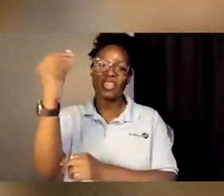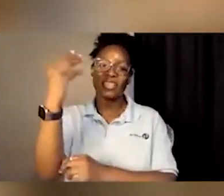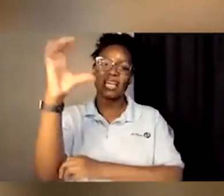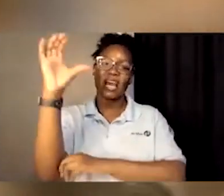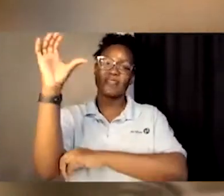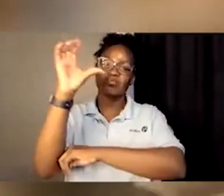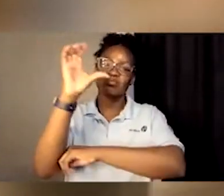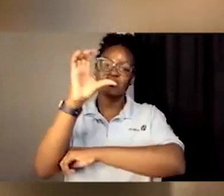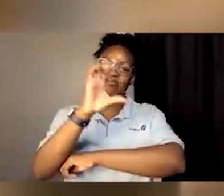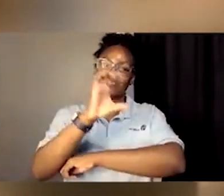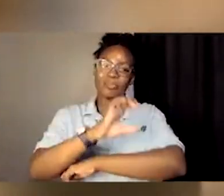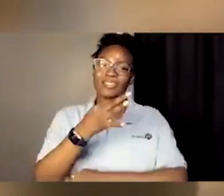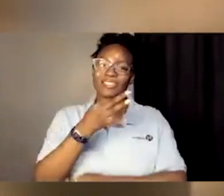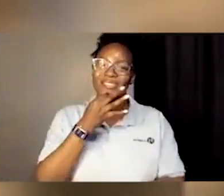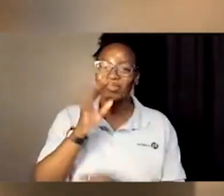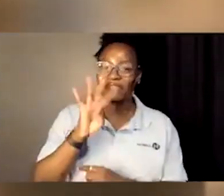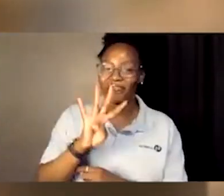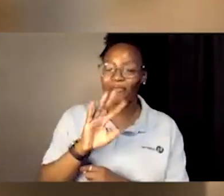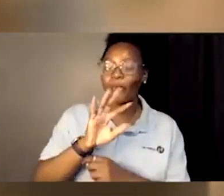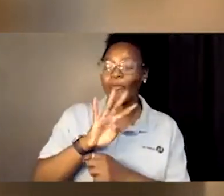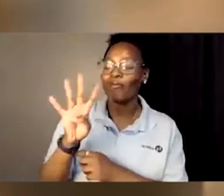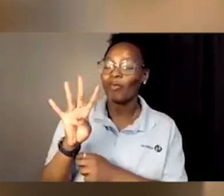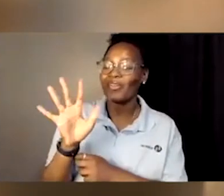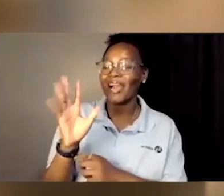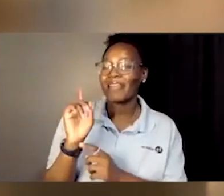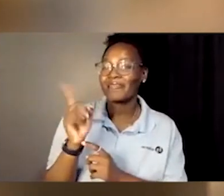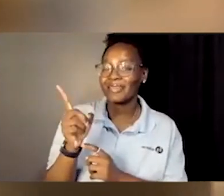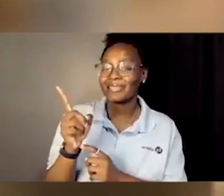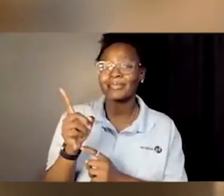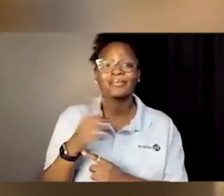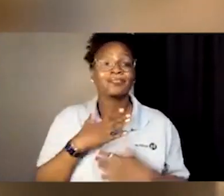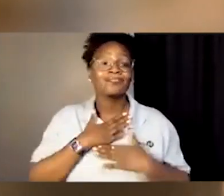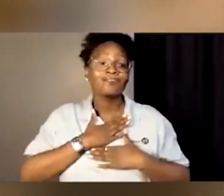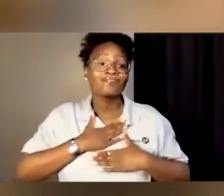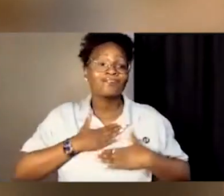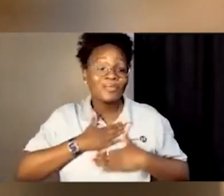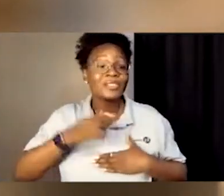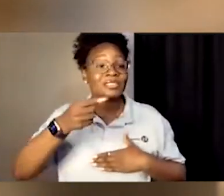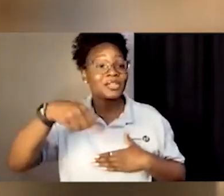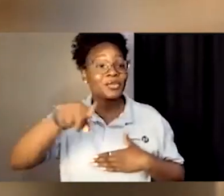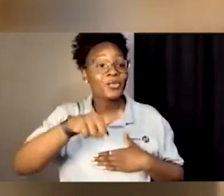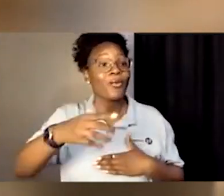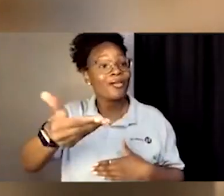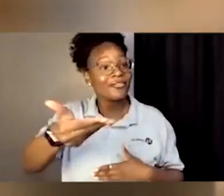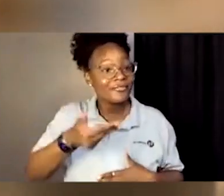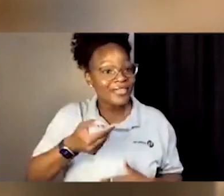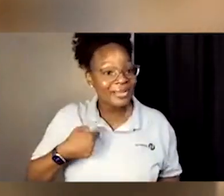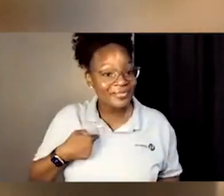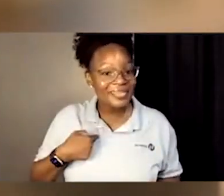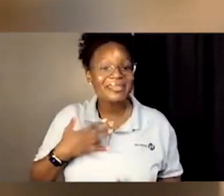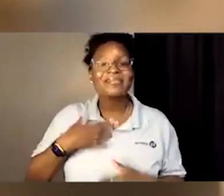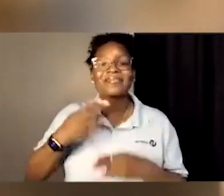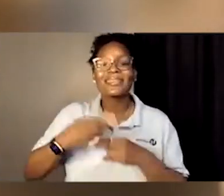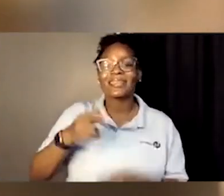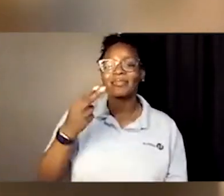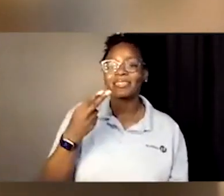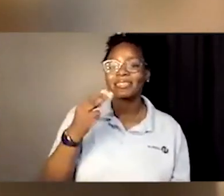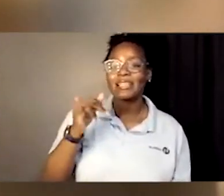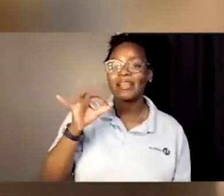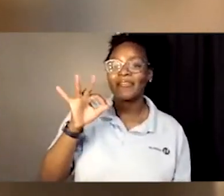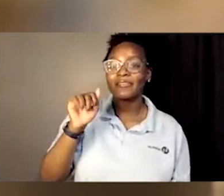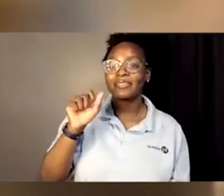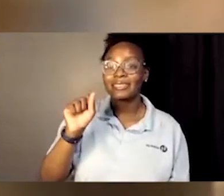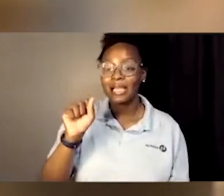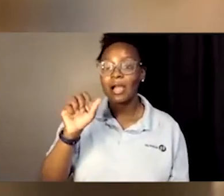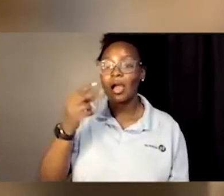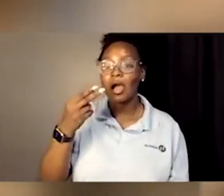really wonderful and so kind of you to invite me to come and say a few words. And as you said, my name is Hifsa Haroon Iqbal.